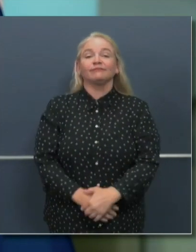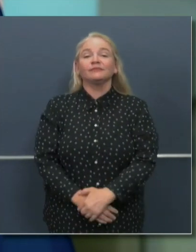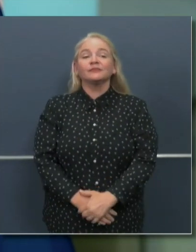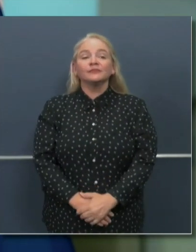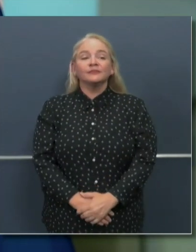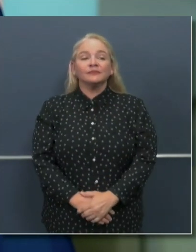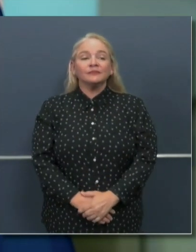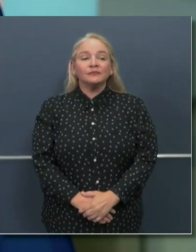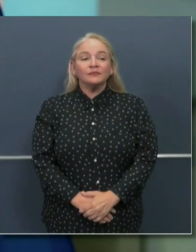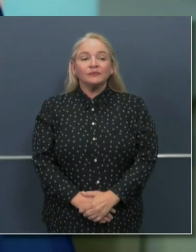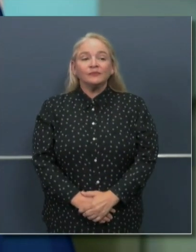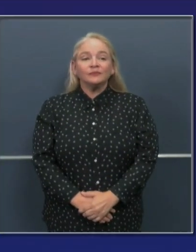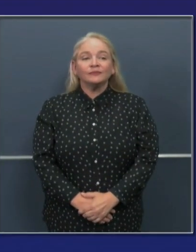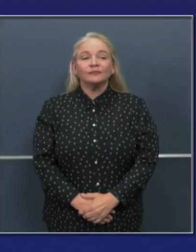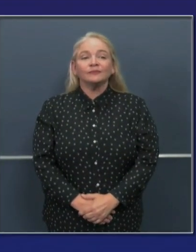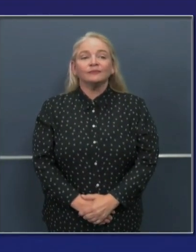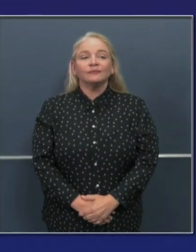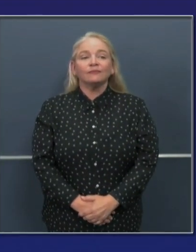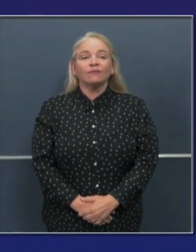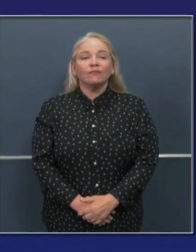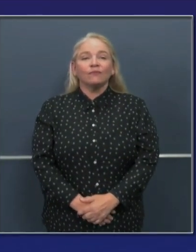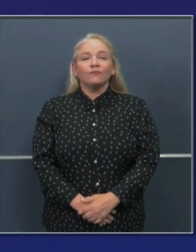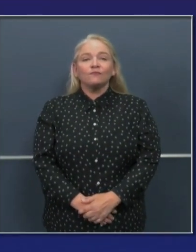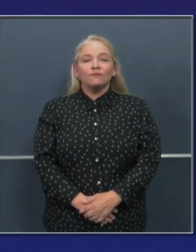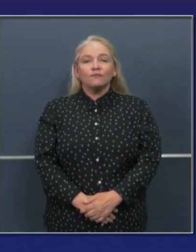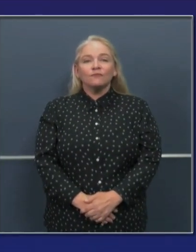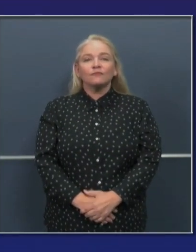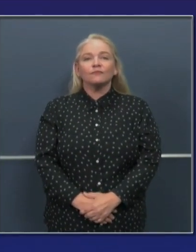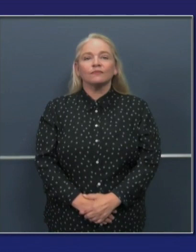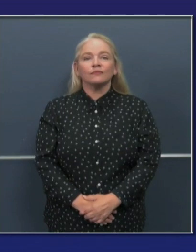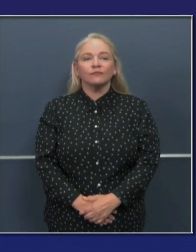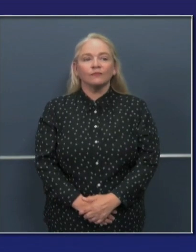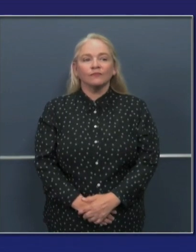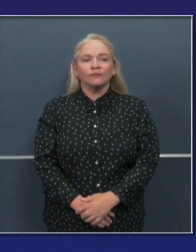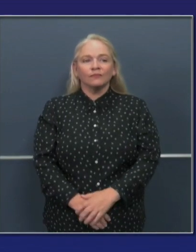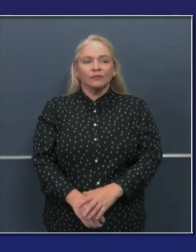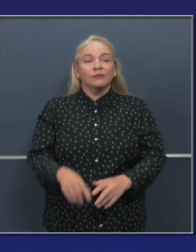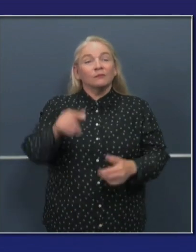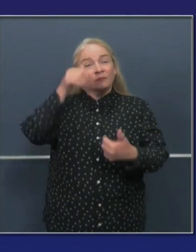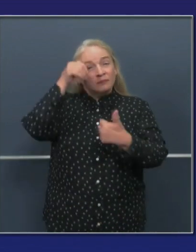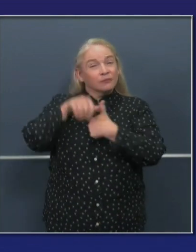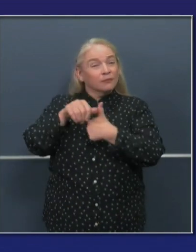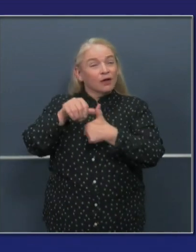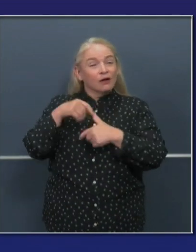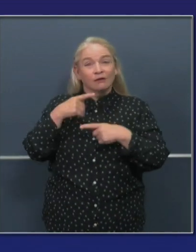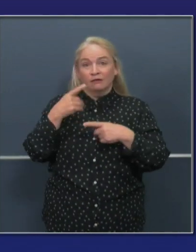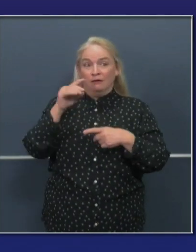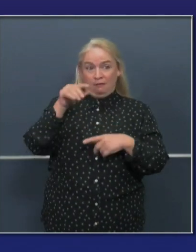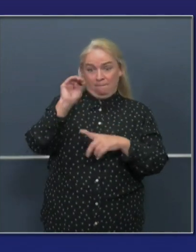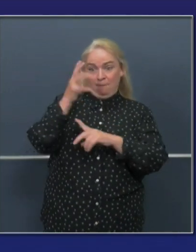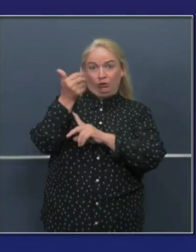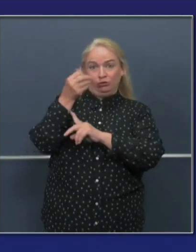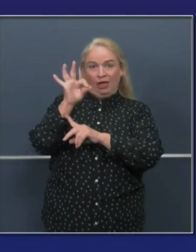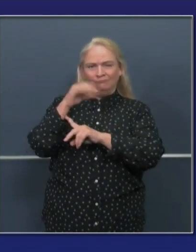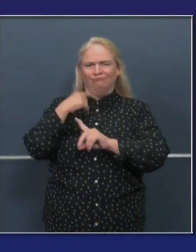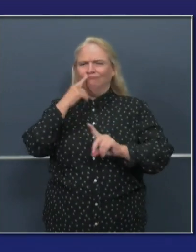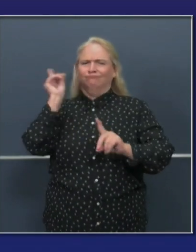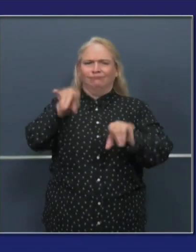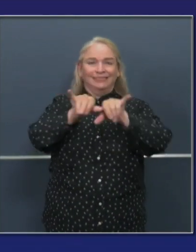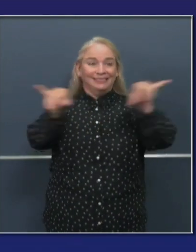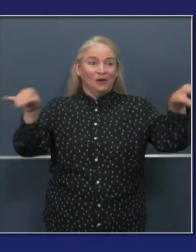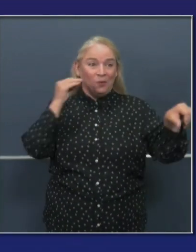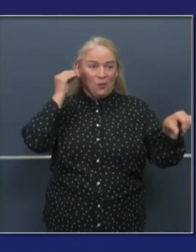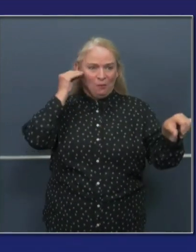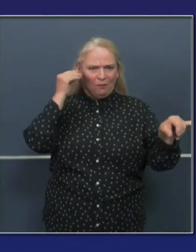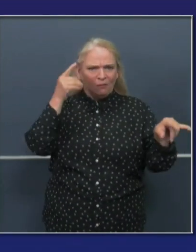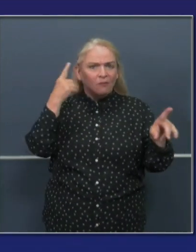recall, when we launched the nation's first stay-at-home order on March 19th, its purpose was foundational, was to